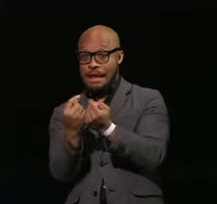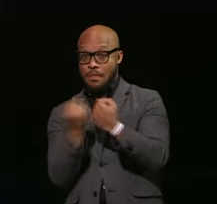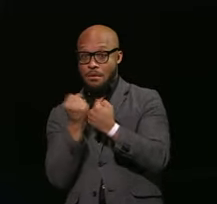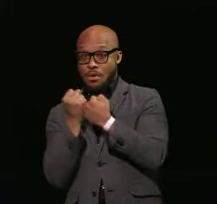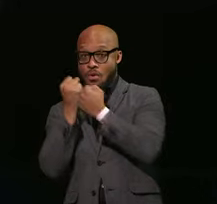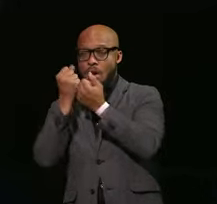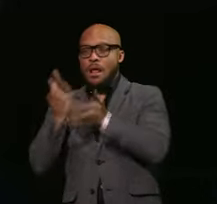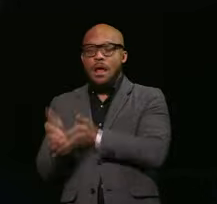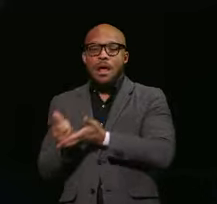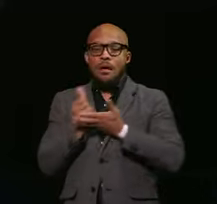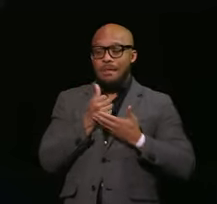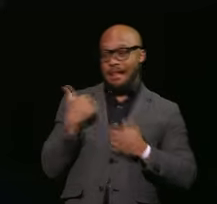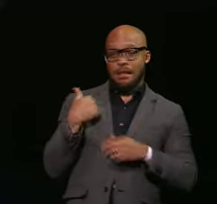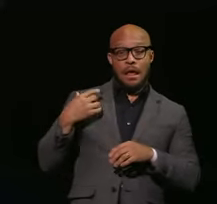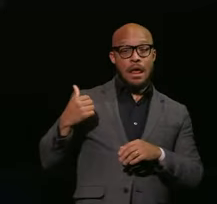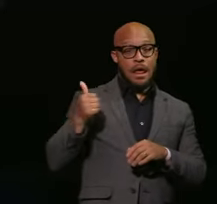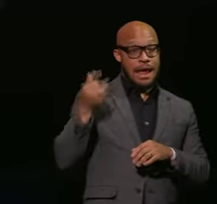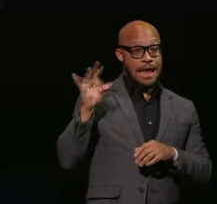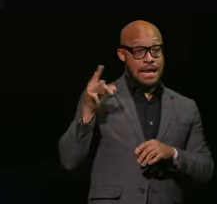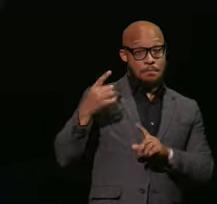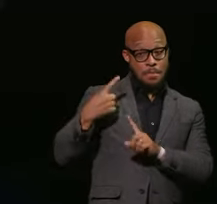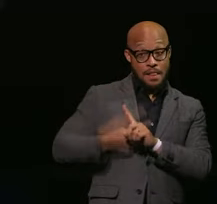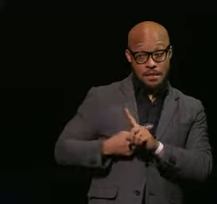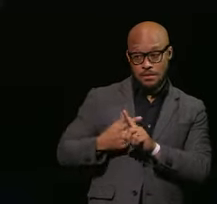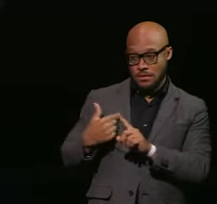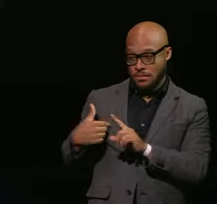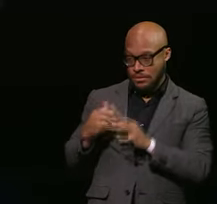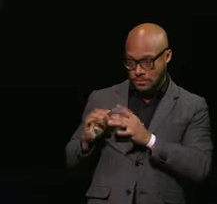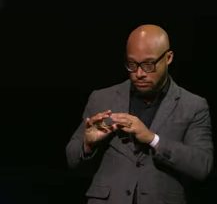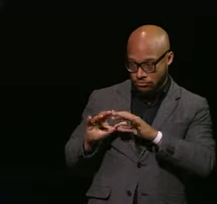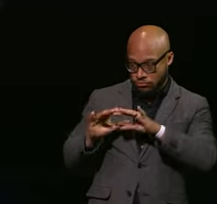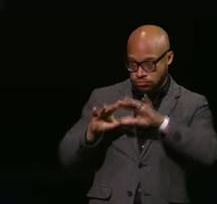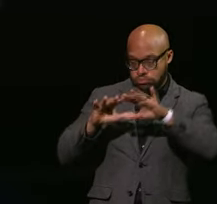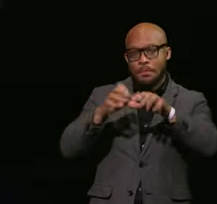to a really, really far-reaching global audience, which was...